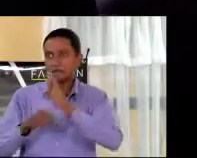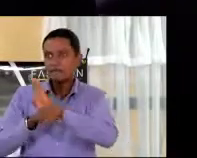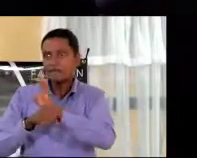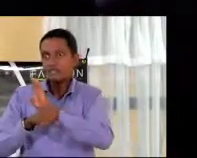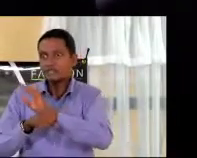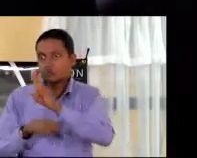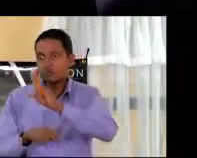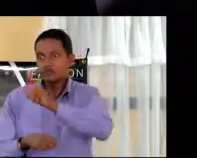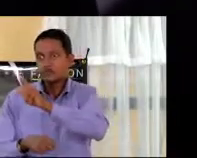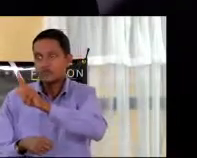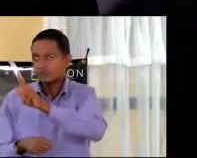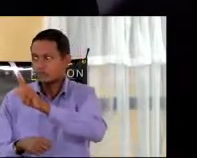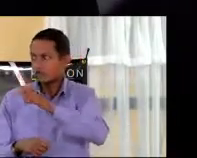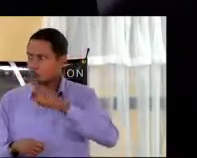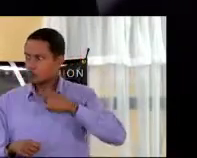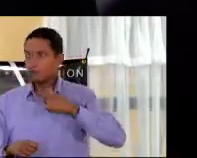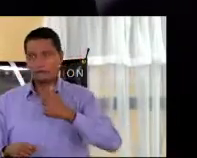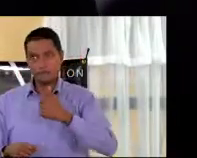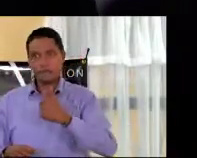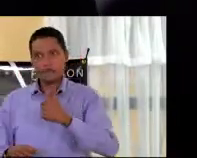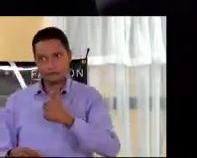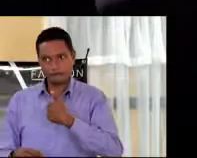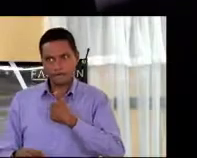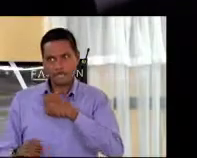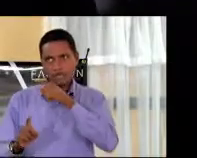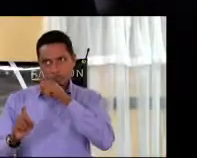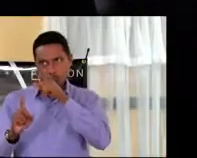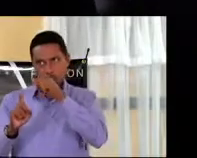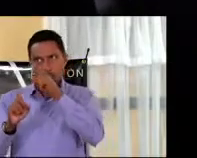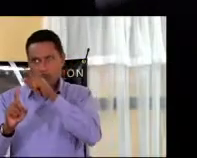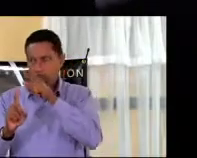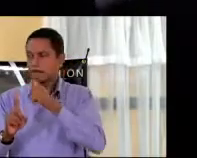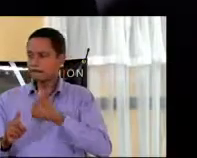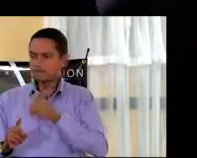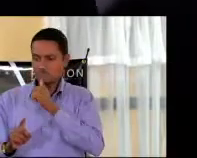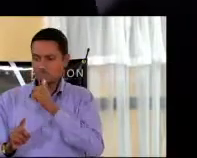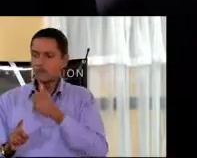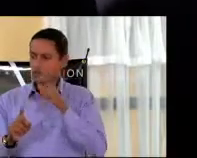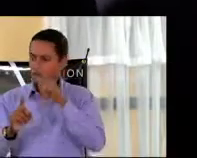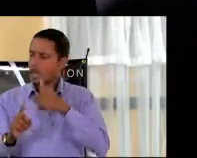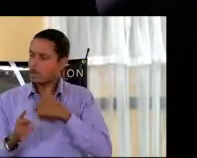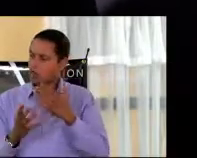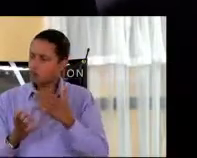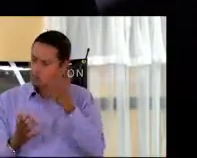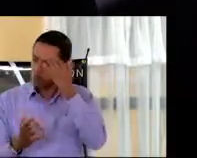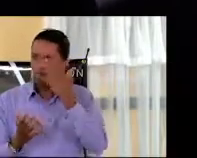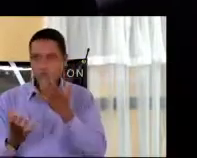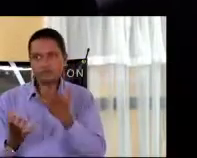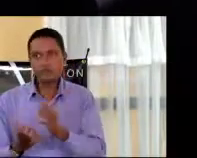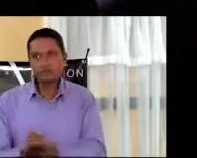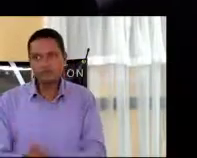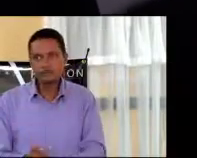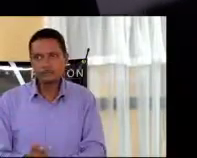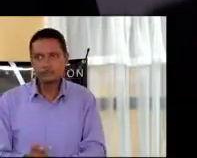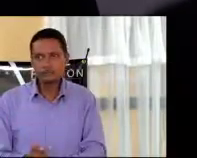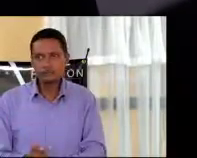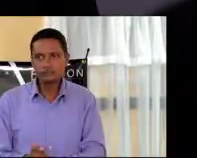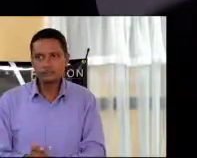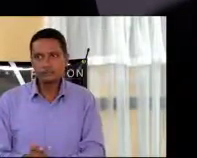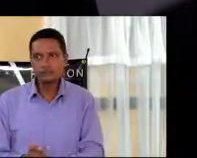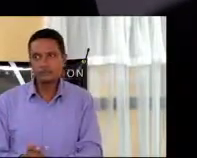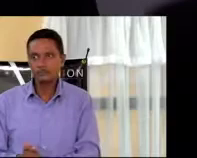23 because we had our personal goals. We knew what we wanted for ourselves, right? So coming from, let's